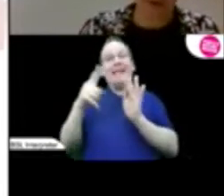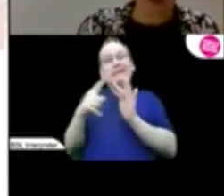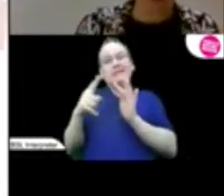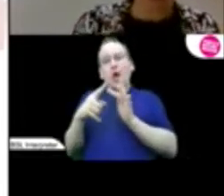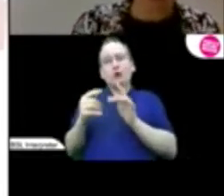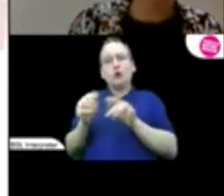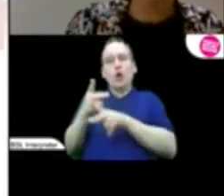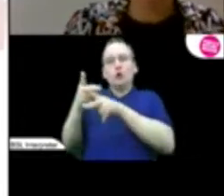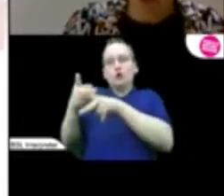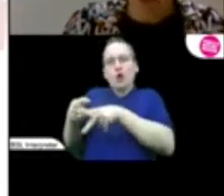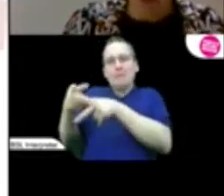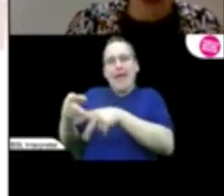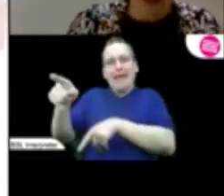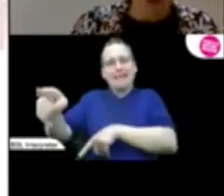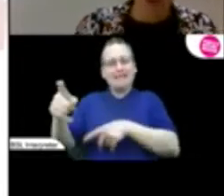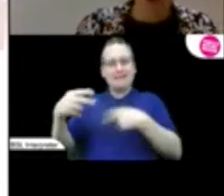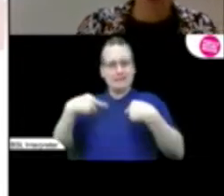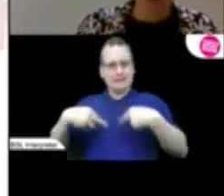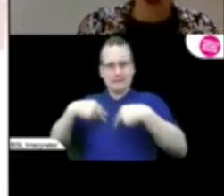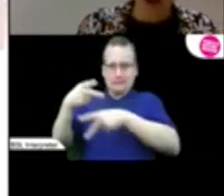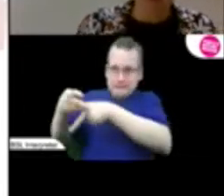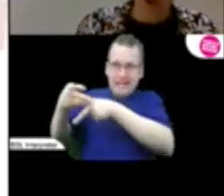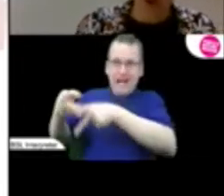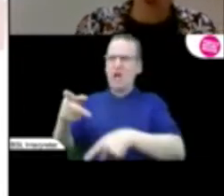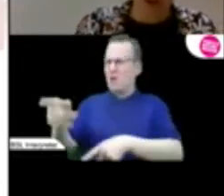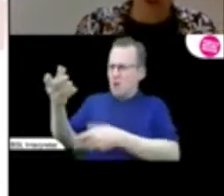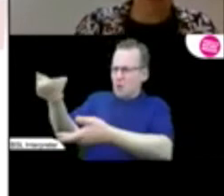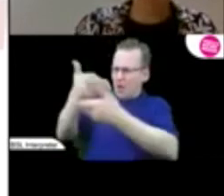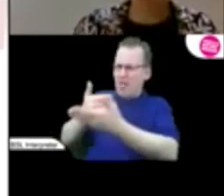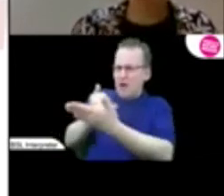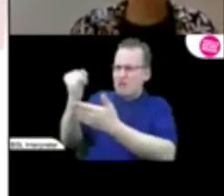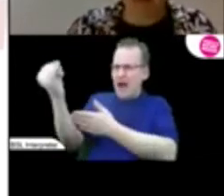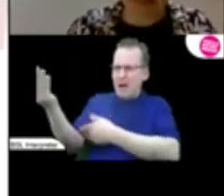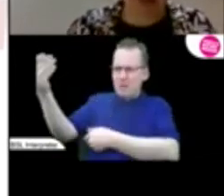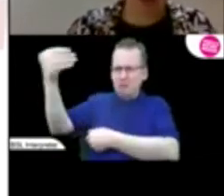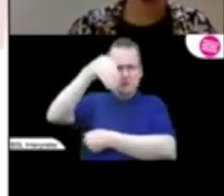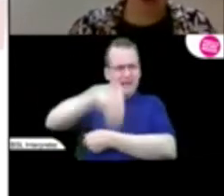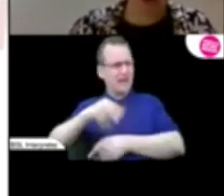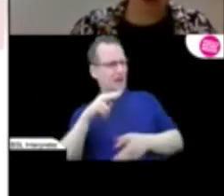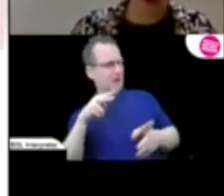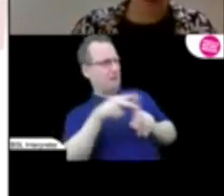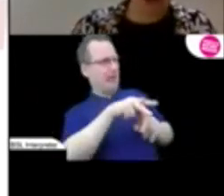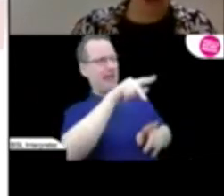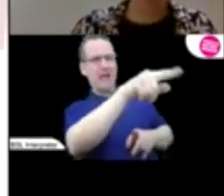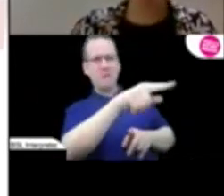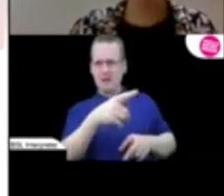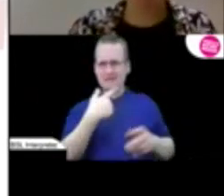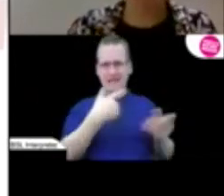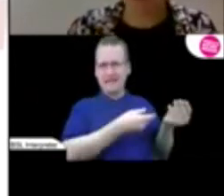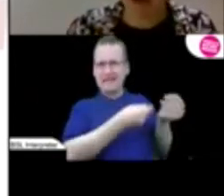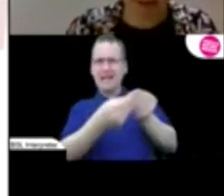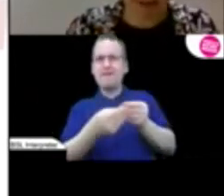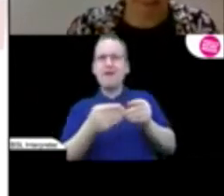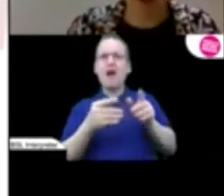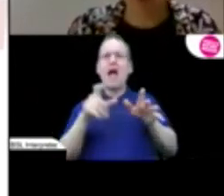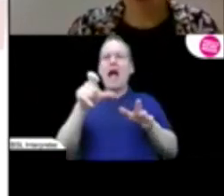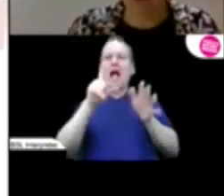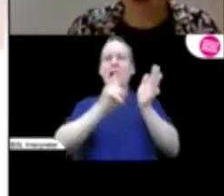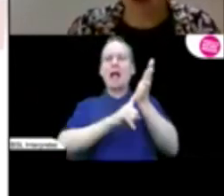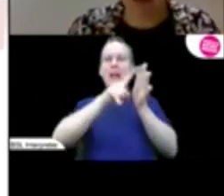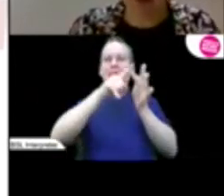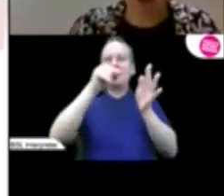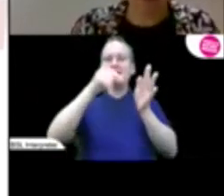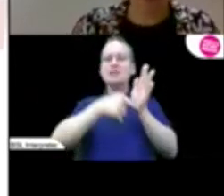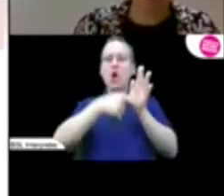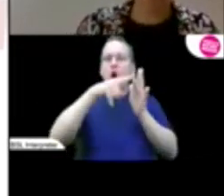One judge stated, "They import the crime of one woman giving another the clitoris, which in this country is